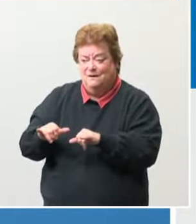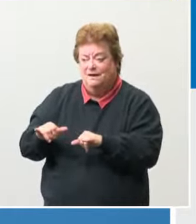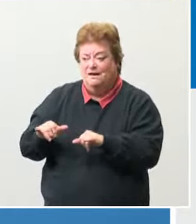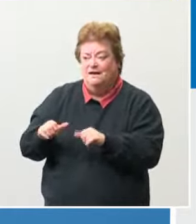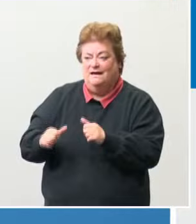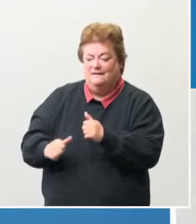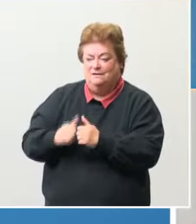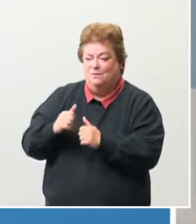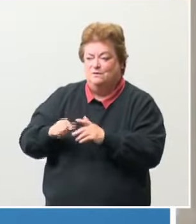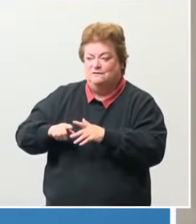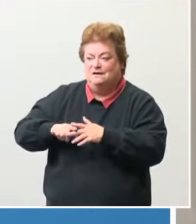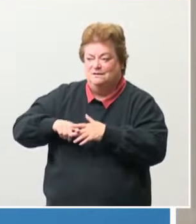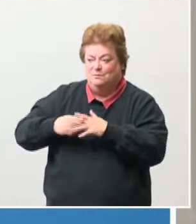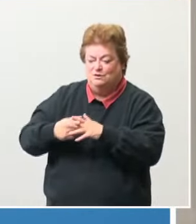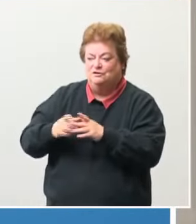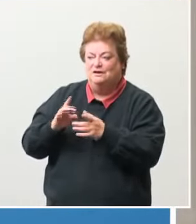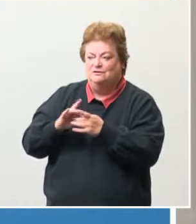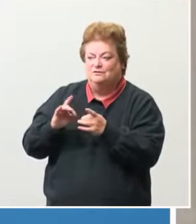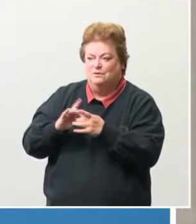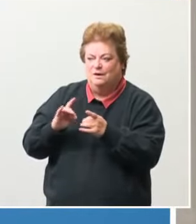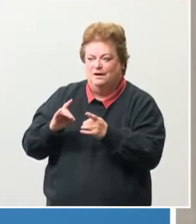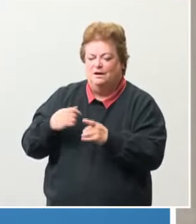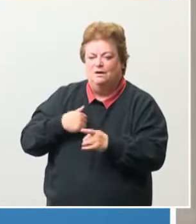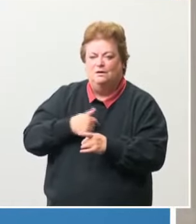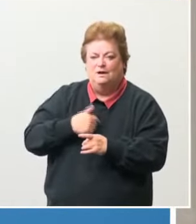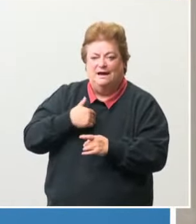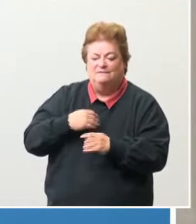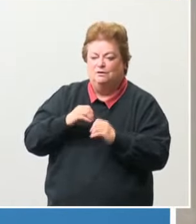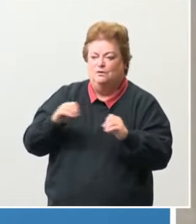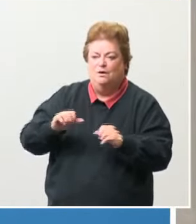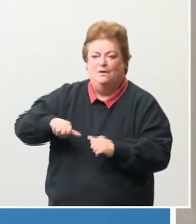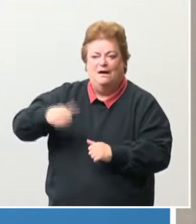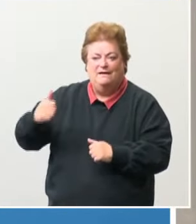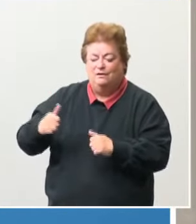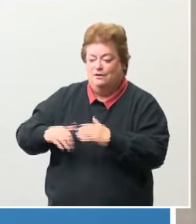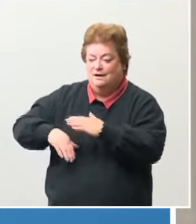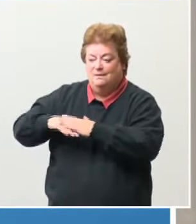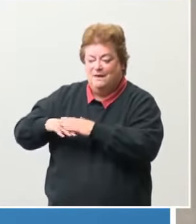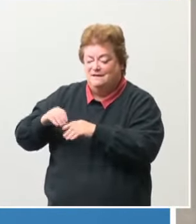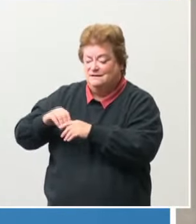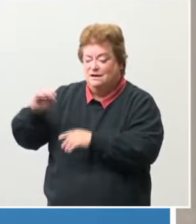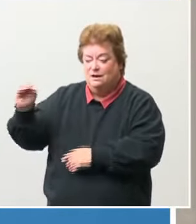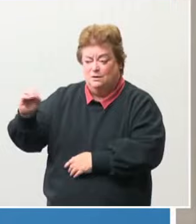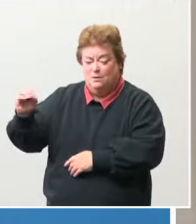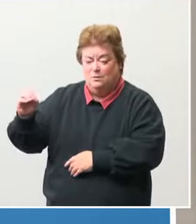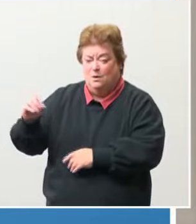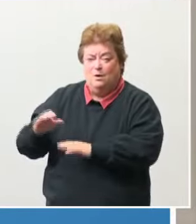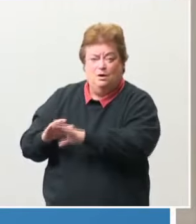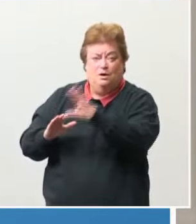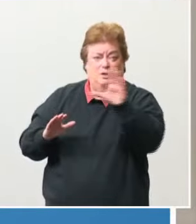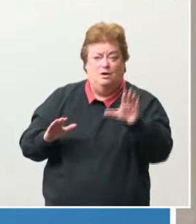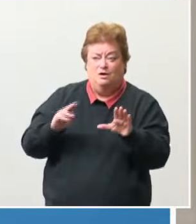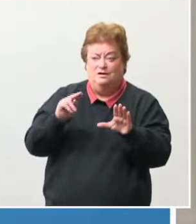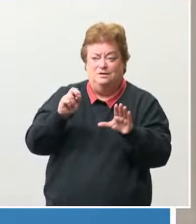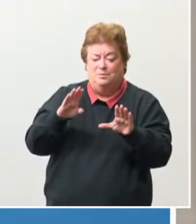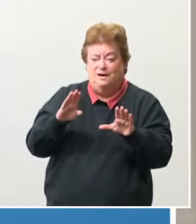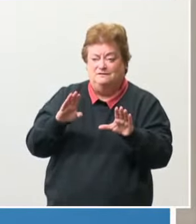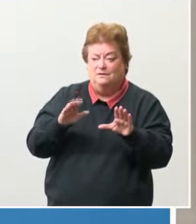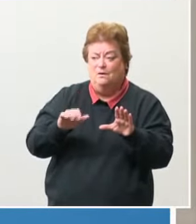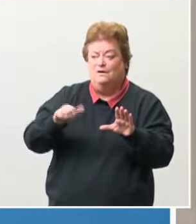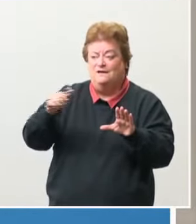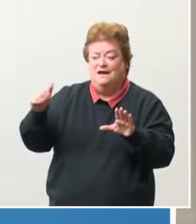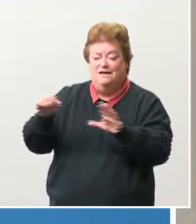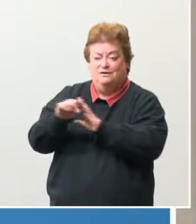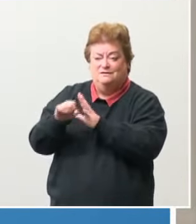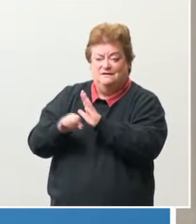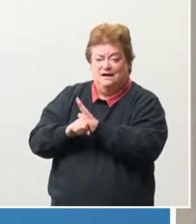emerging story for us, is that there's no other capacity in Omaha, the rest of Nebraska, or any of the surrounding